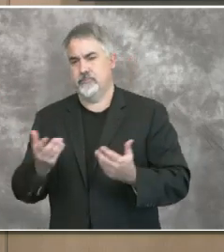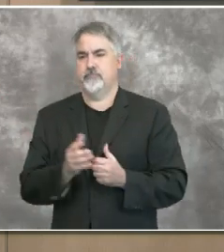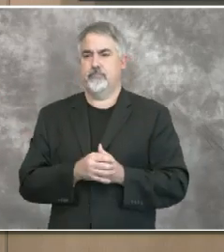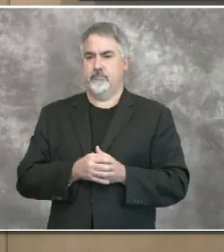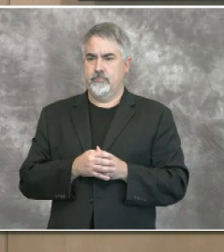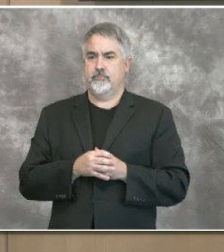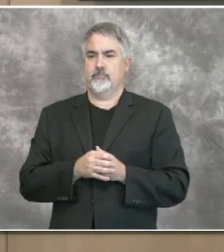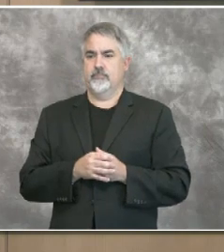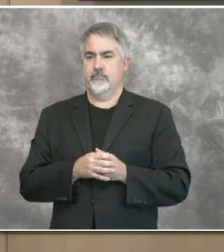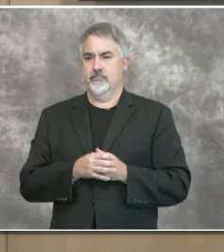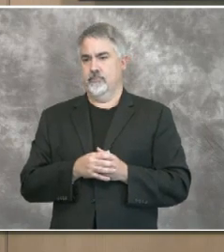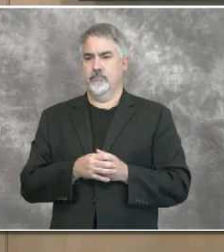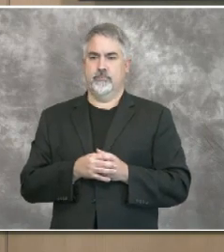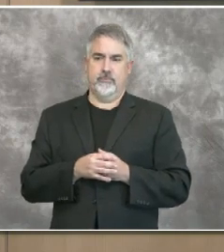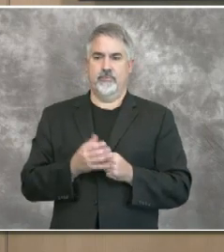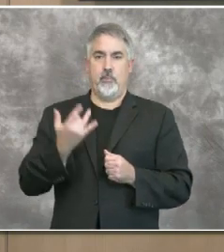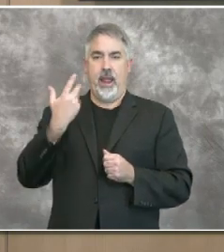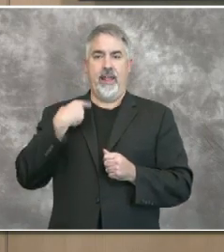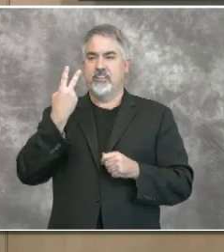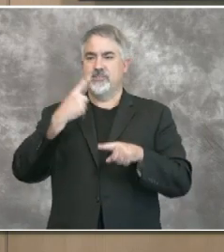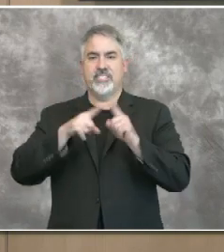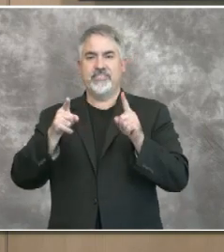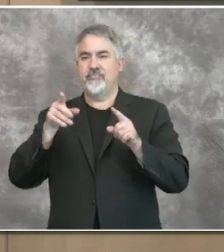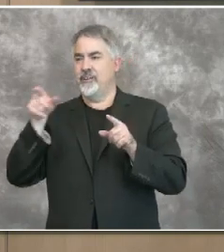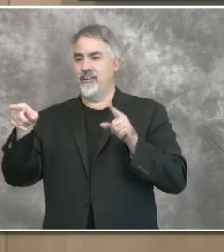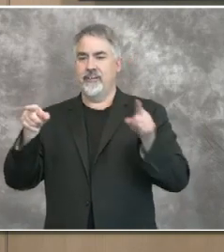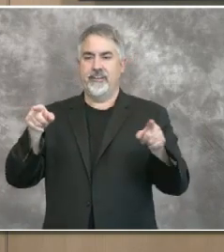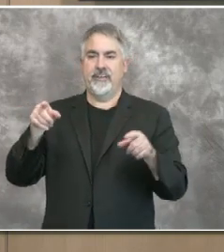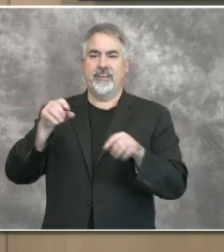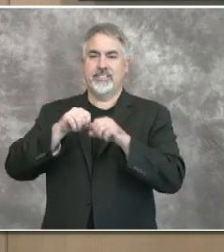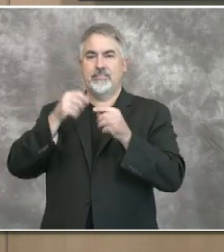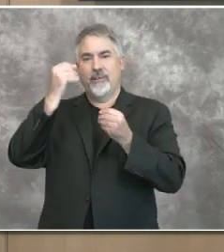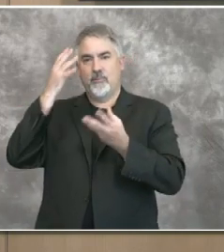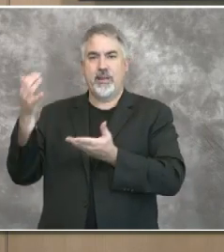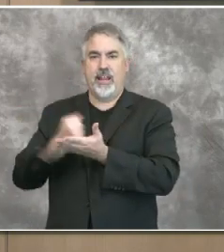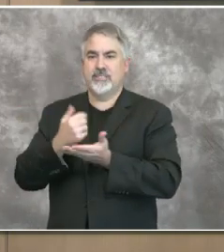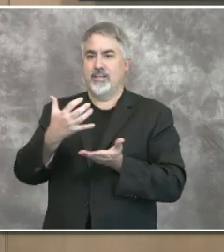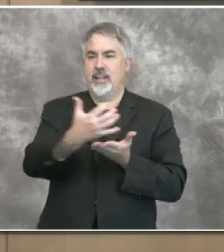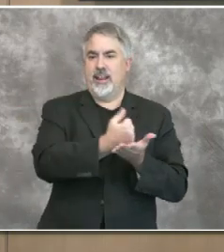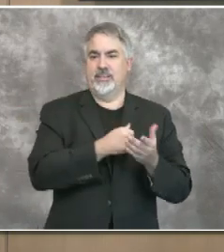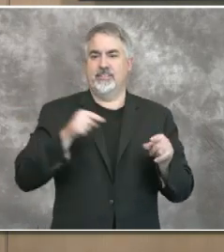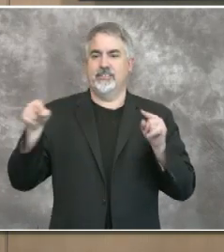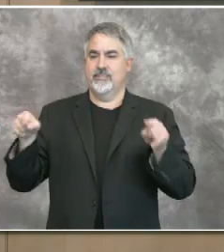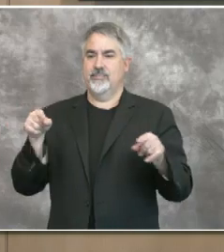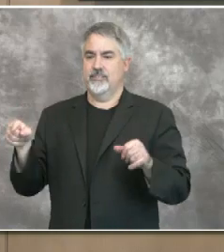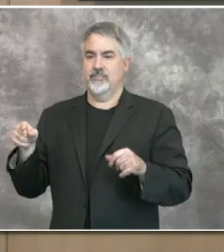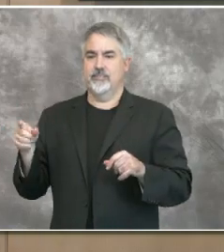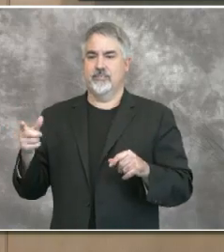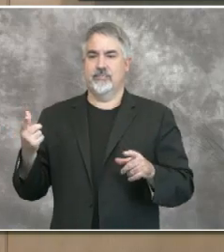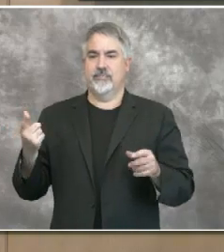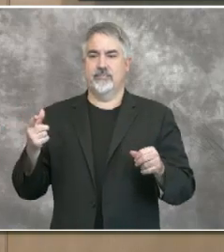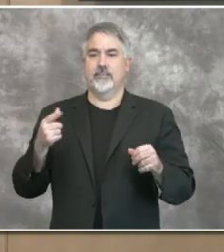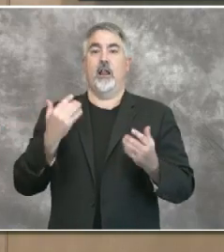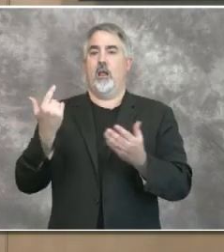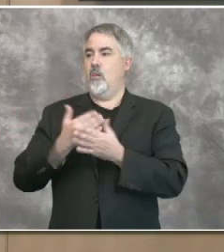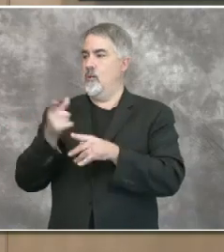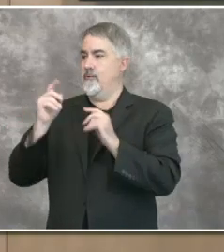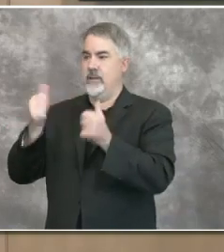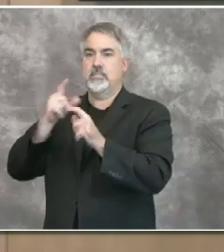systems have this Abbott test, which has the rapid turnaround time, and we hope that those become more available. All right, thank you, Dr.